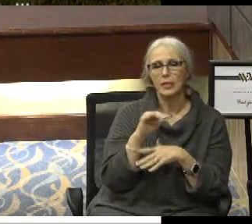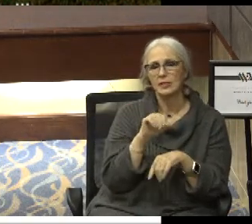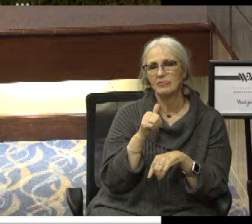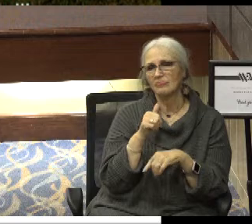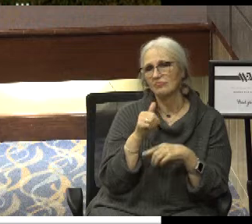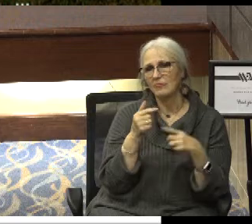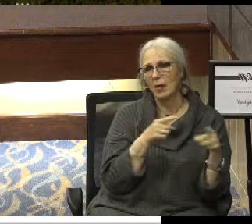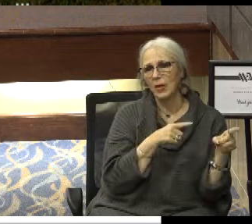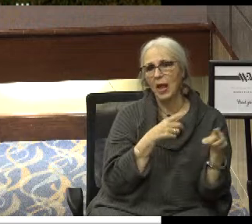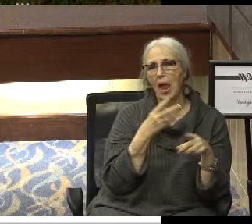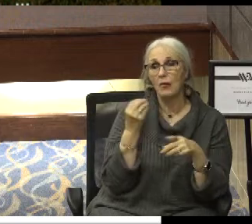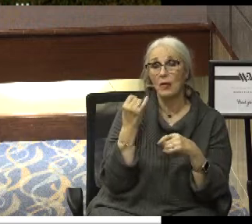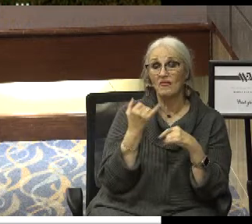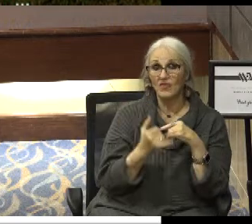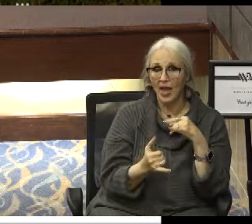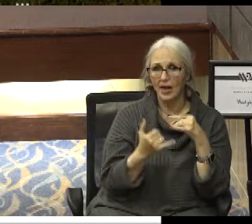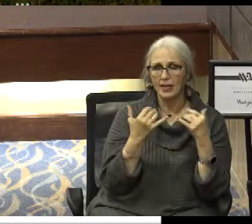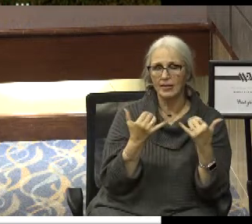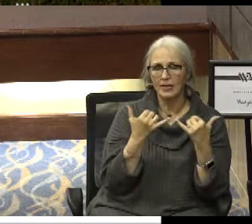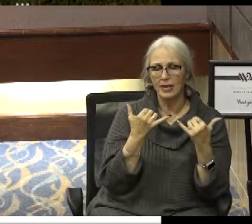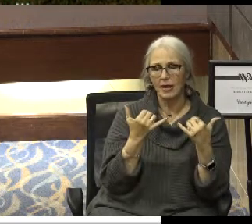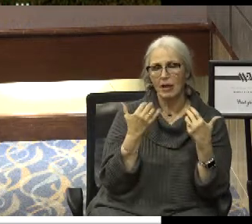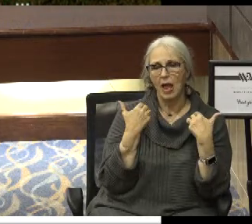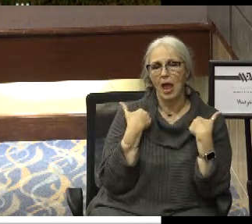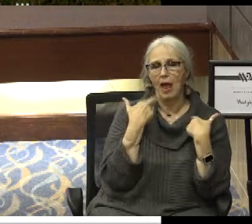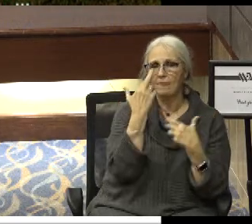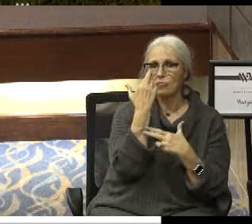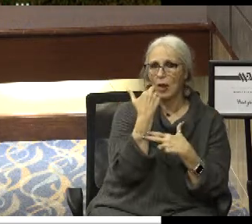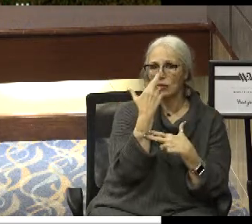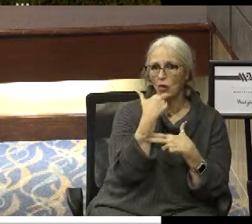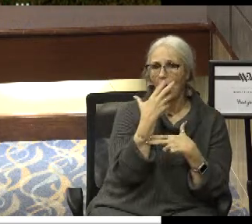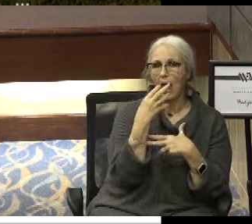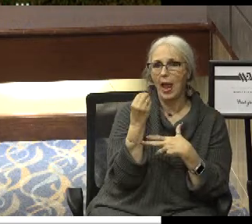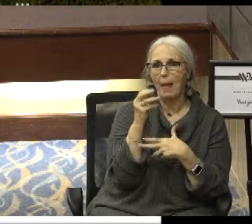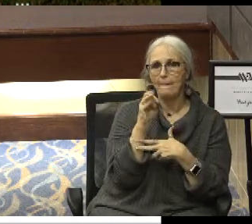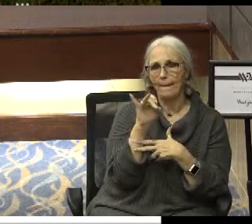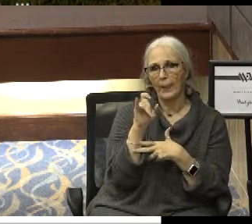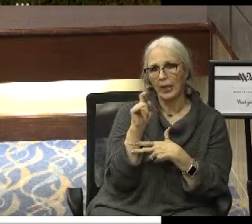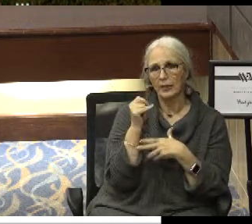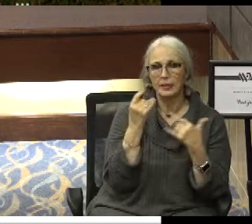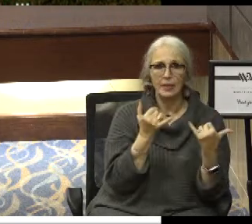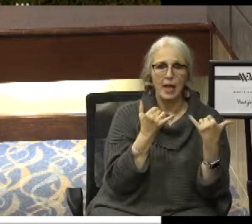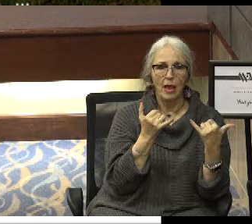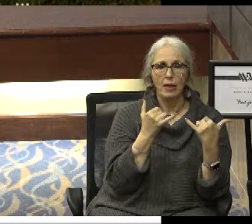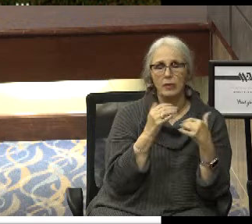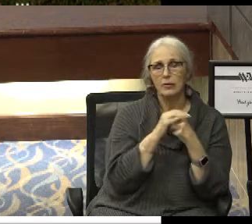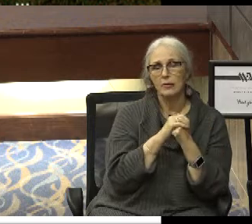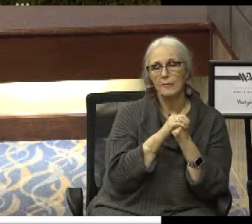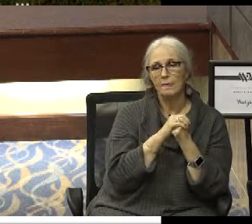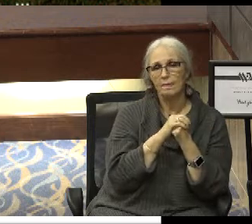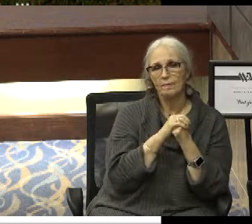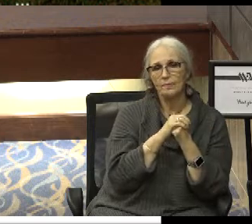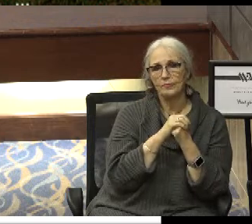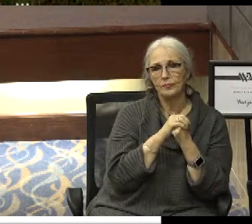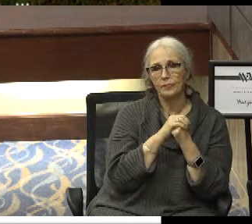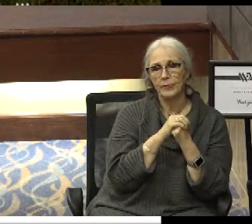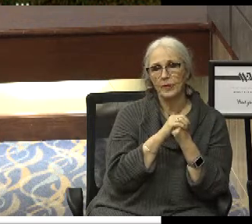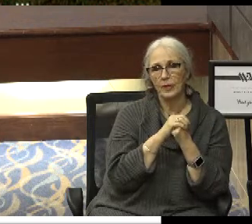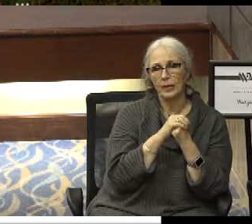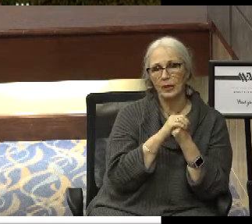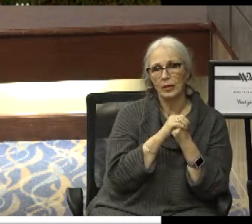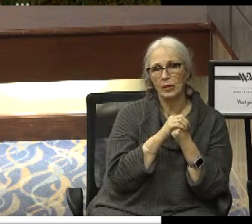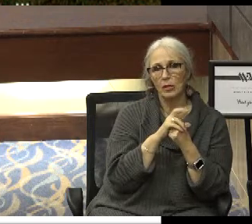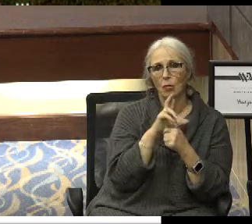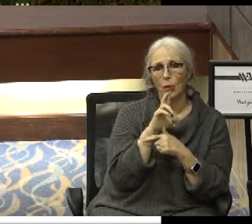We're finally at the place where the restaurants are being marketed now. We've engaged Weitzman, which is one of the largest real